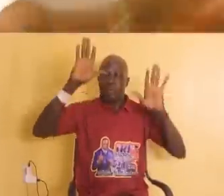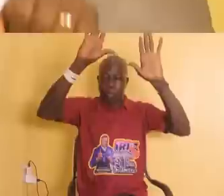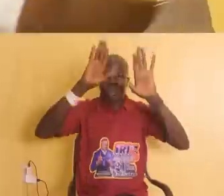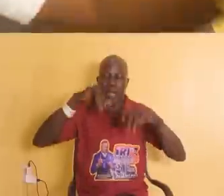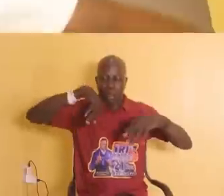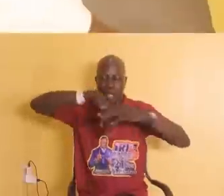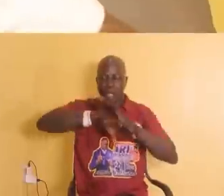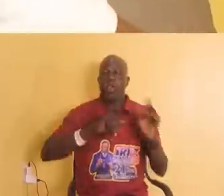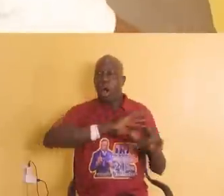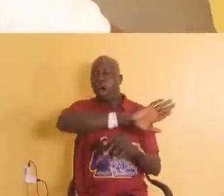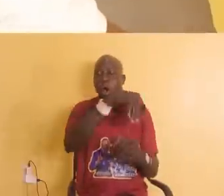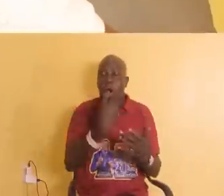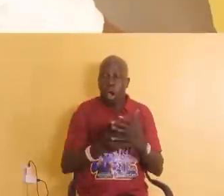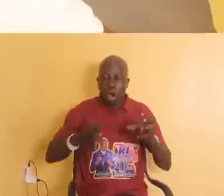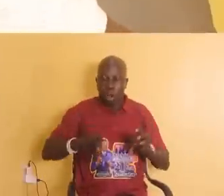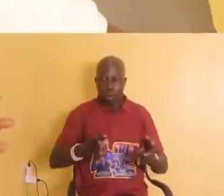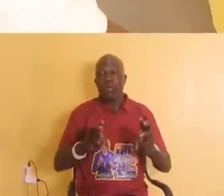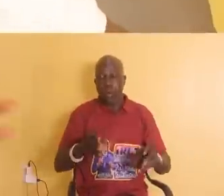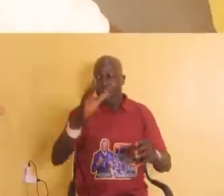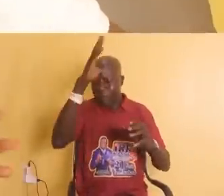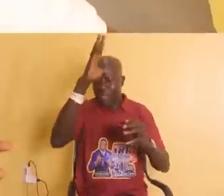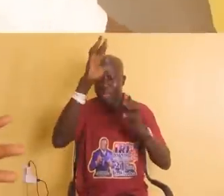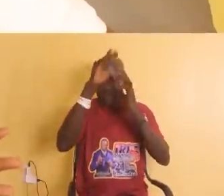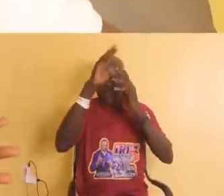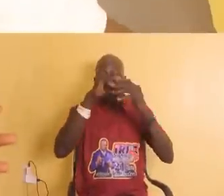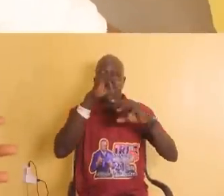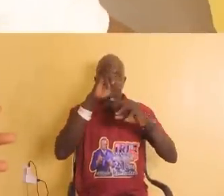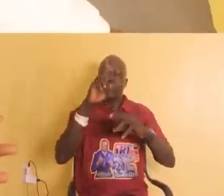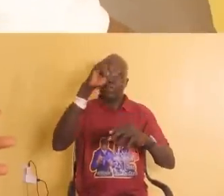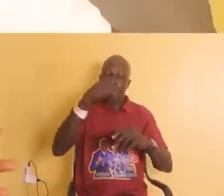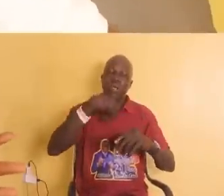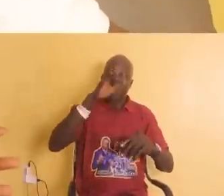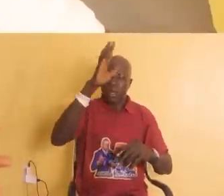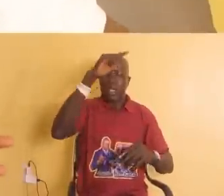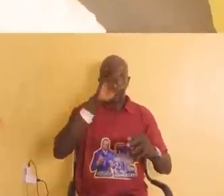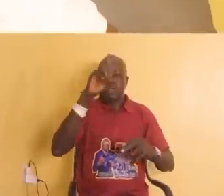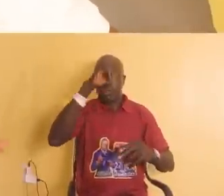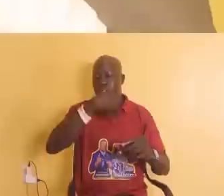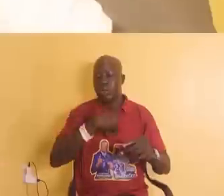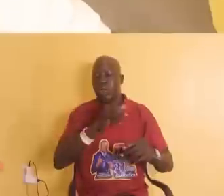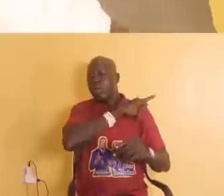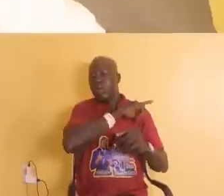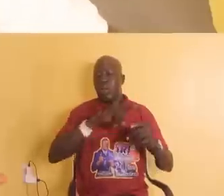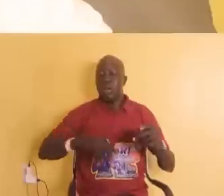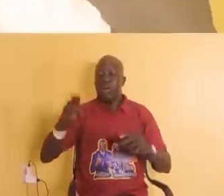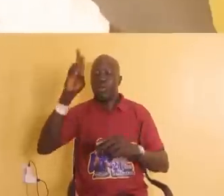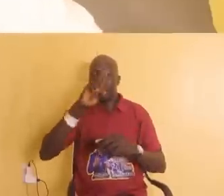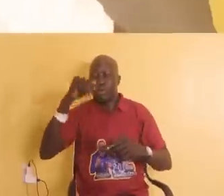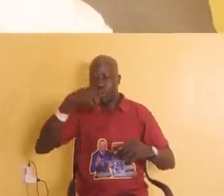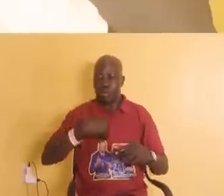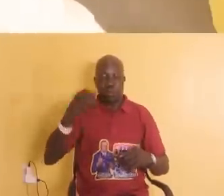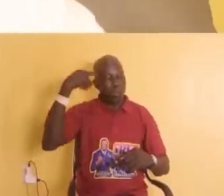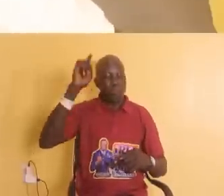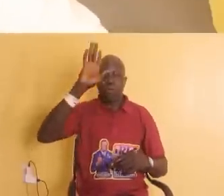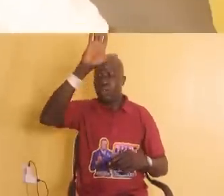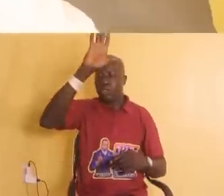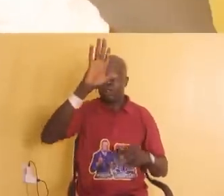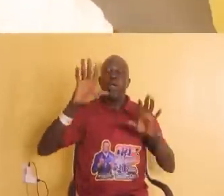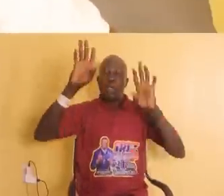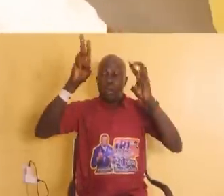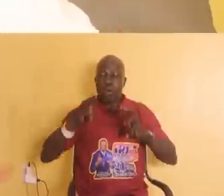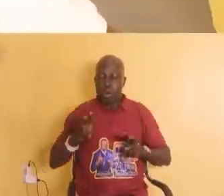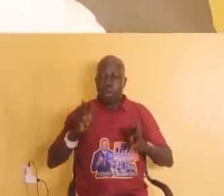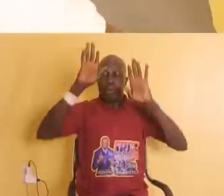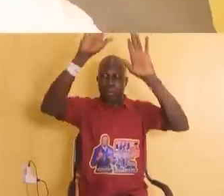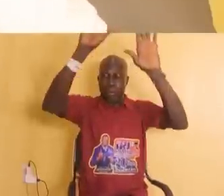adua oluwa adesa oluwa adesa oluwa adesa ha ya yin oluwa adesa